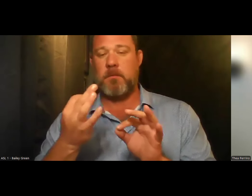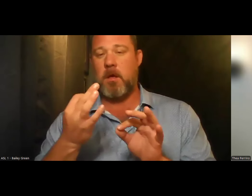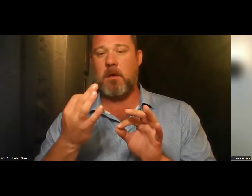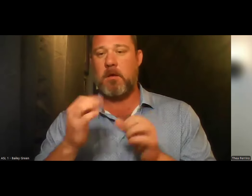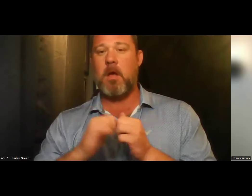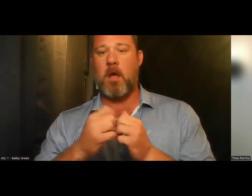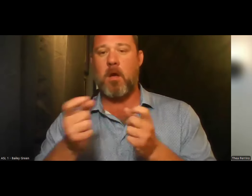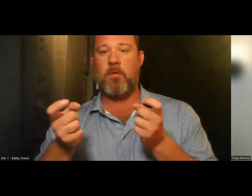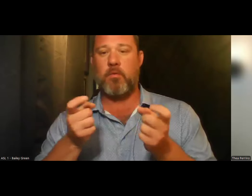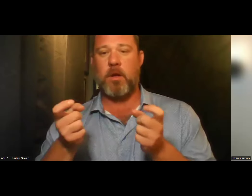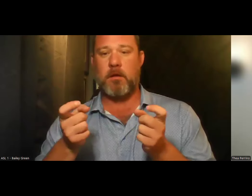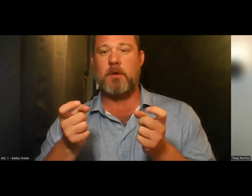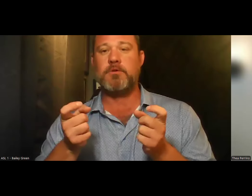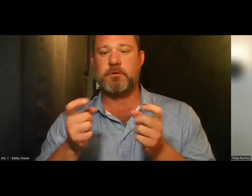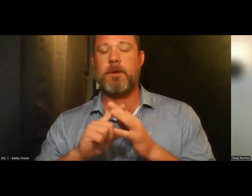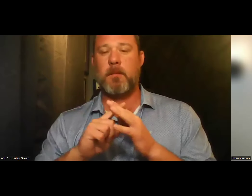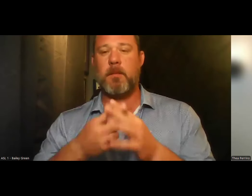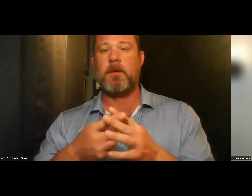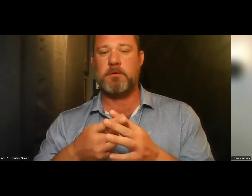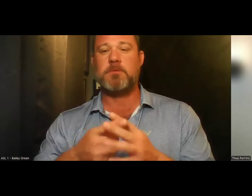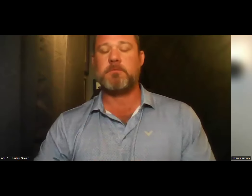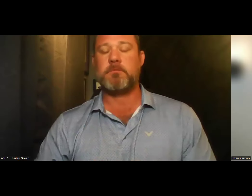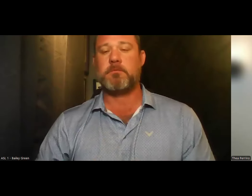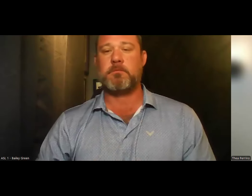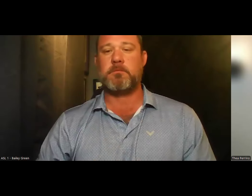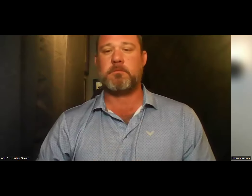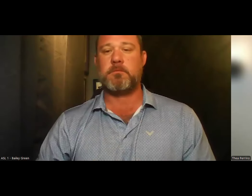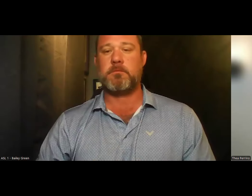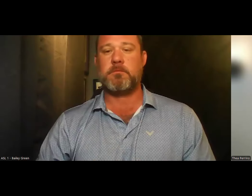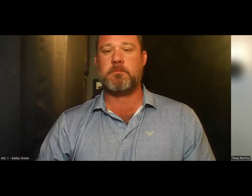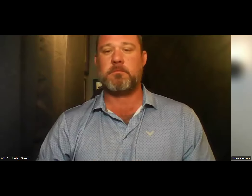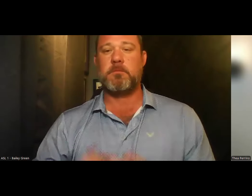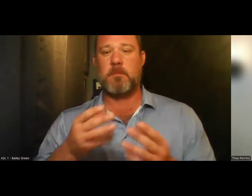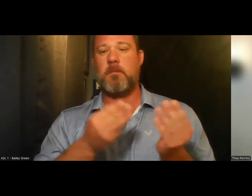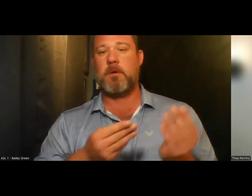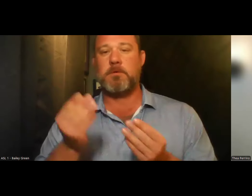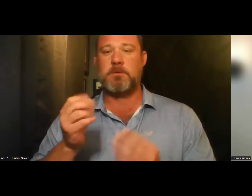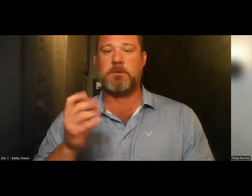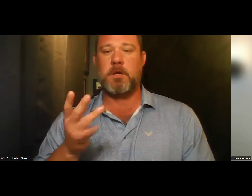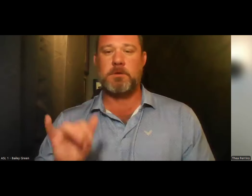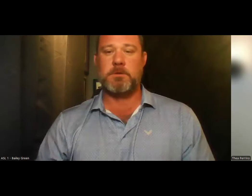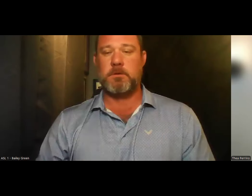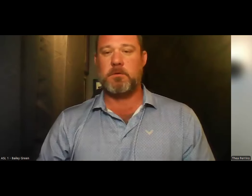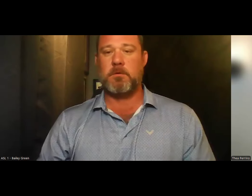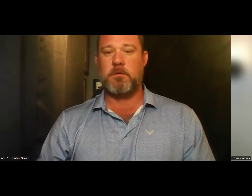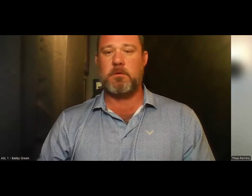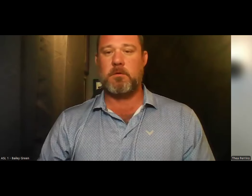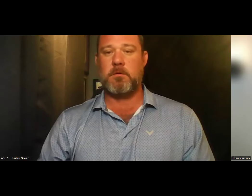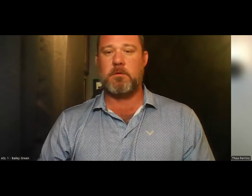these regulations are being implemented in the field. And I will pass it over to Stacy.